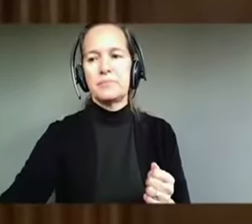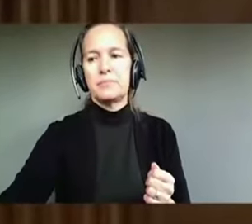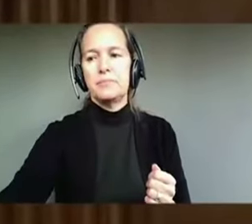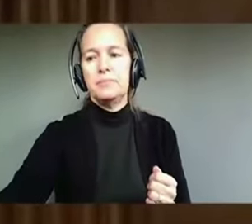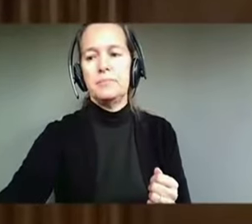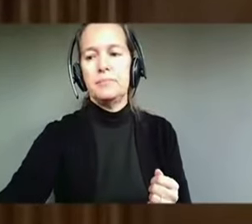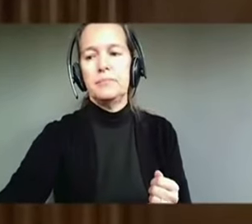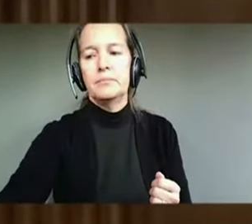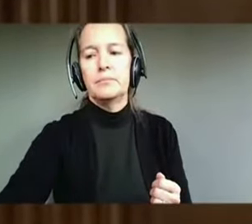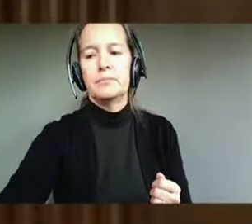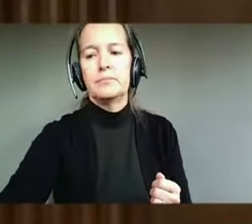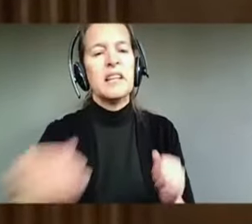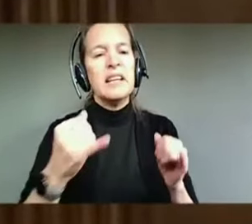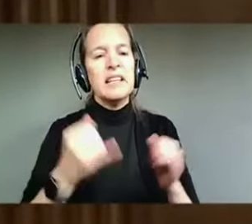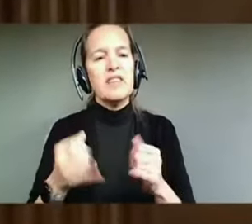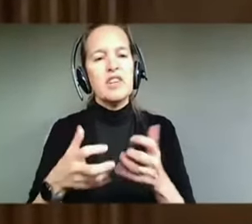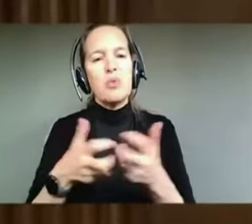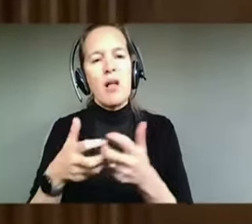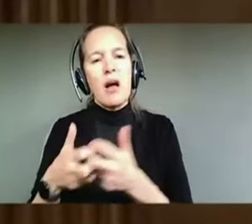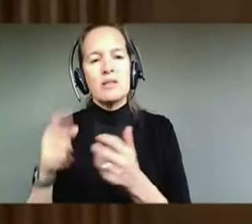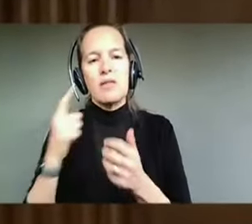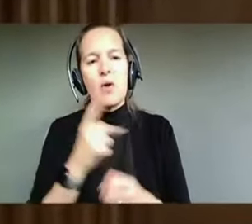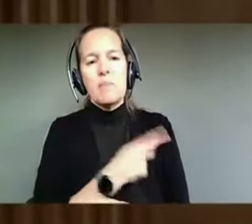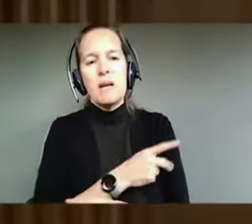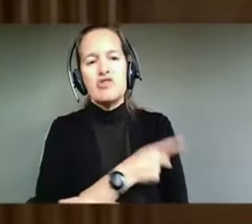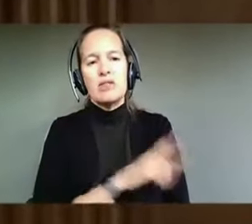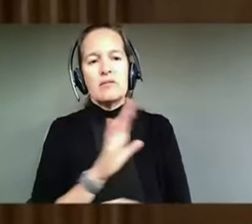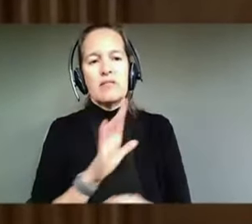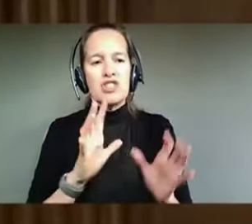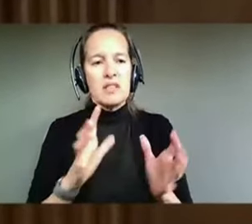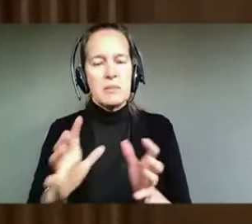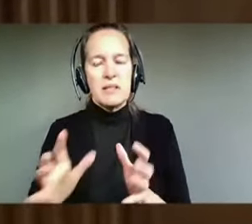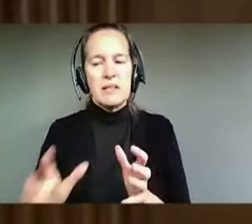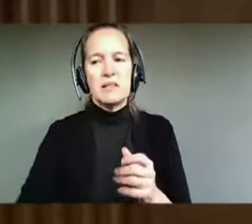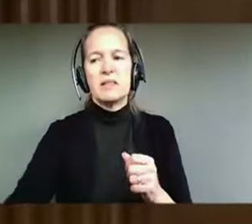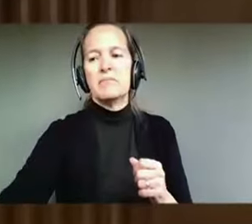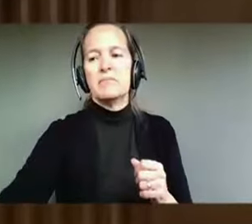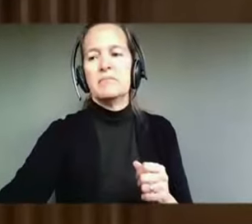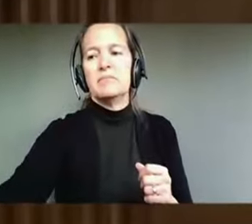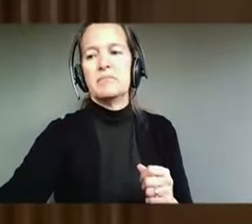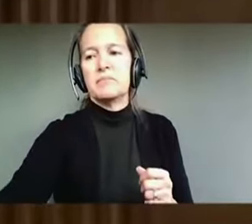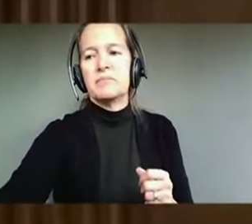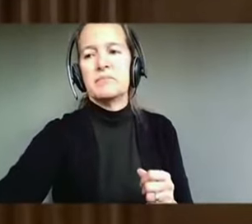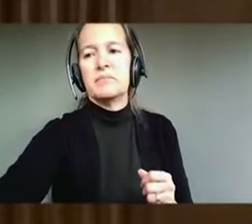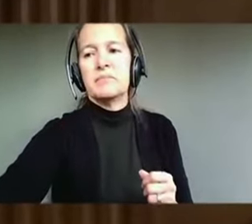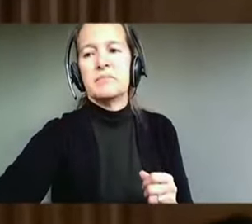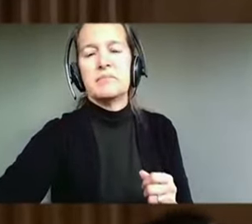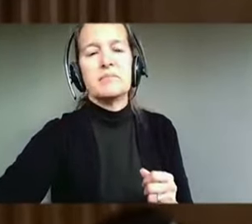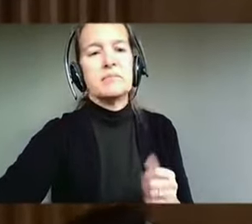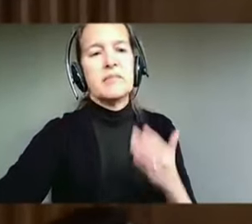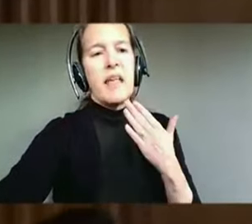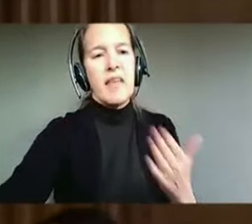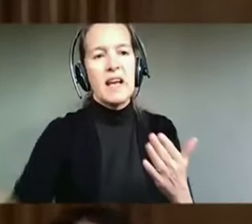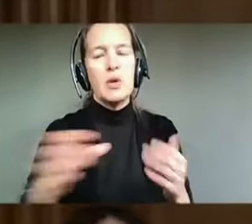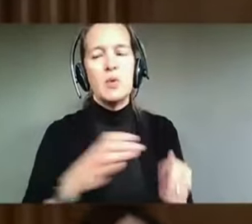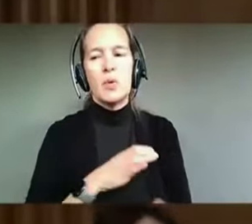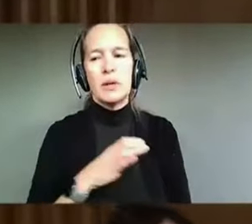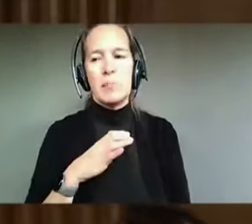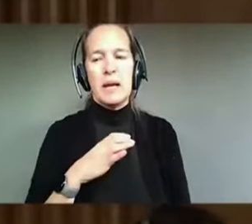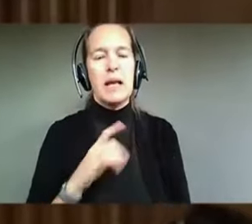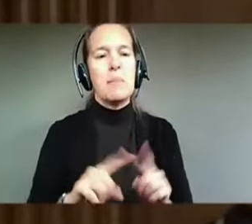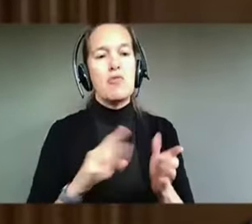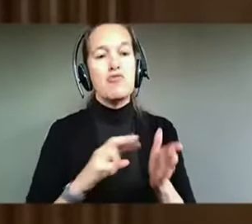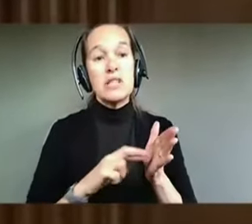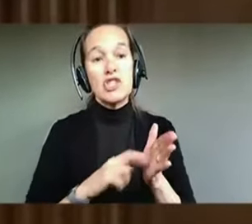subsets. Thank you for this committee and all the work that you have done to fund this important initiative. But the research and clinical needs are